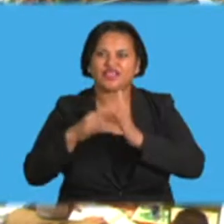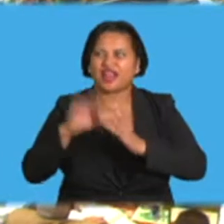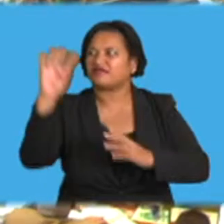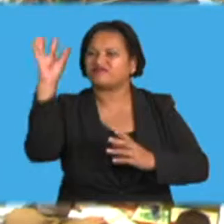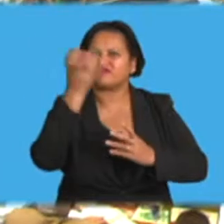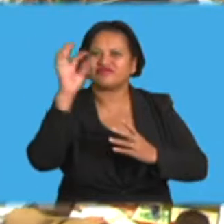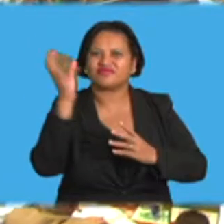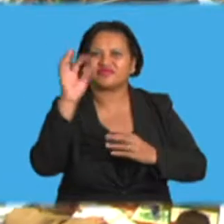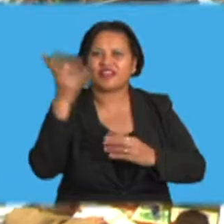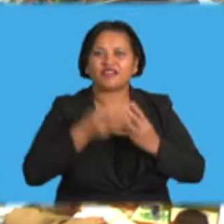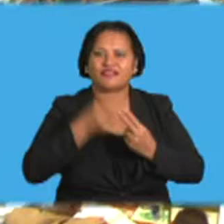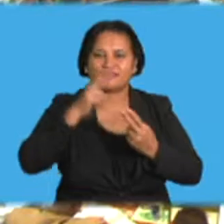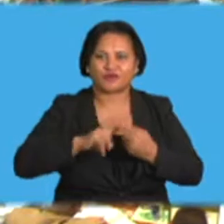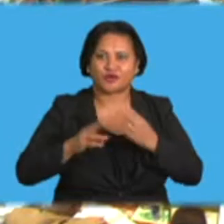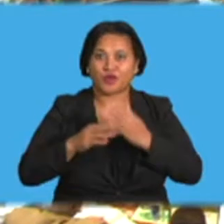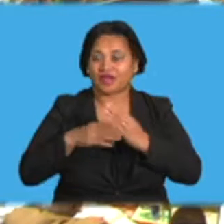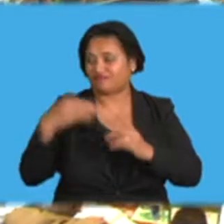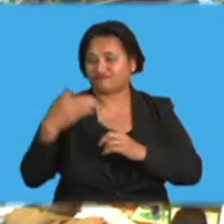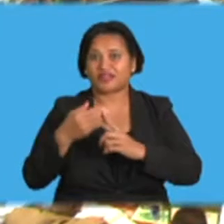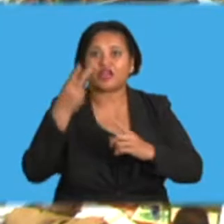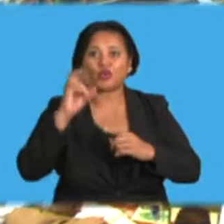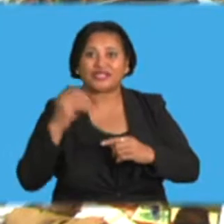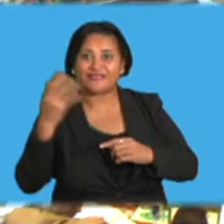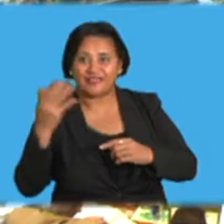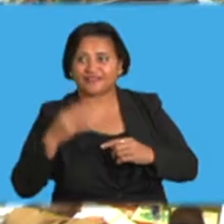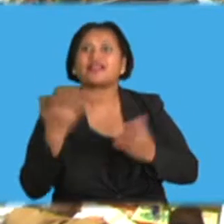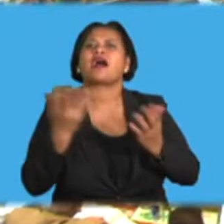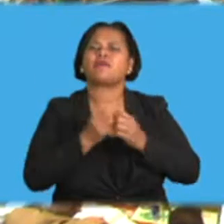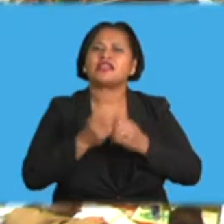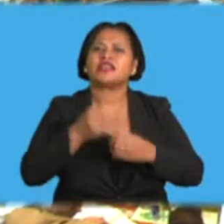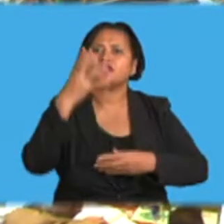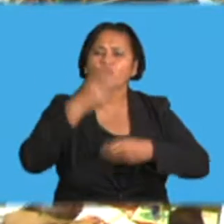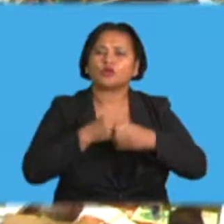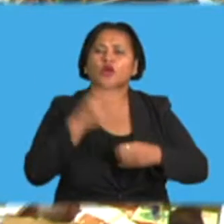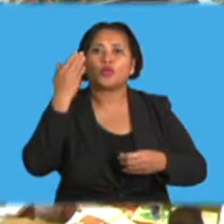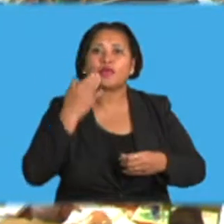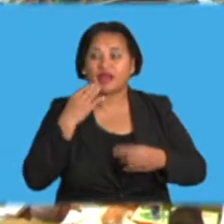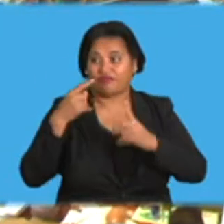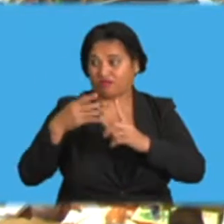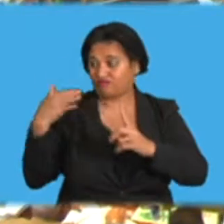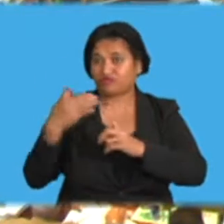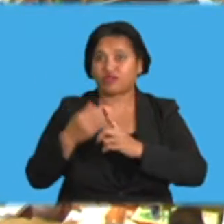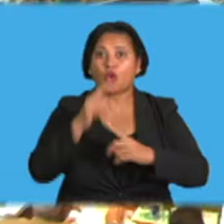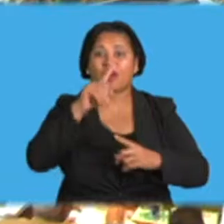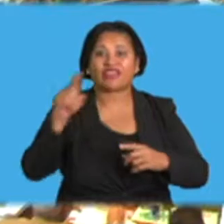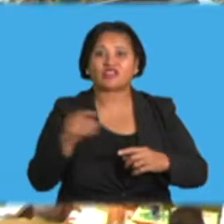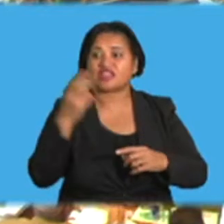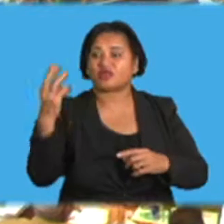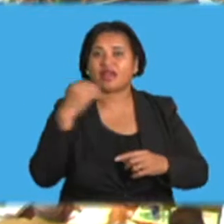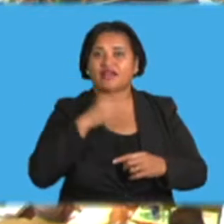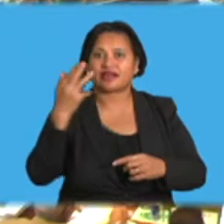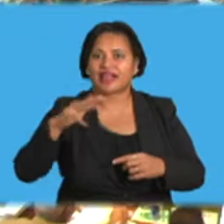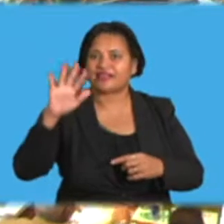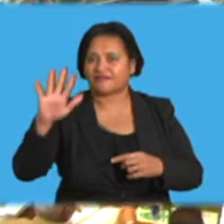Zealand since 2015. And since that year, we've sent around 1,395 workers to both of